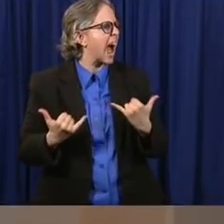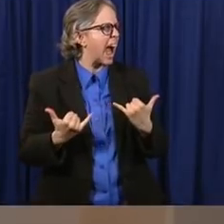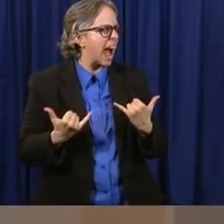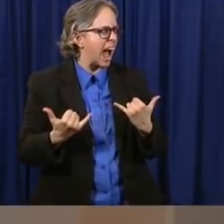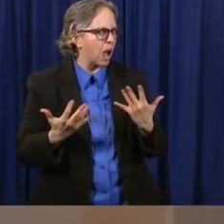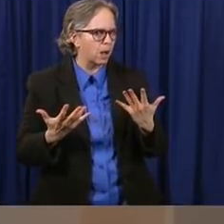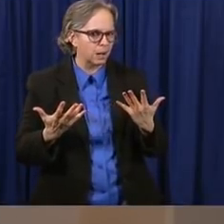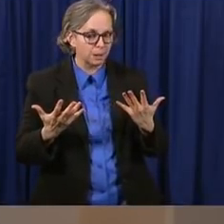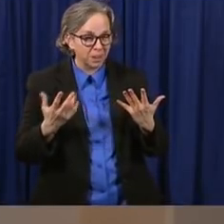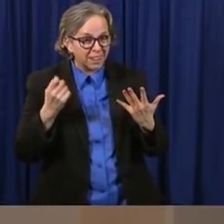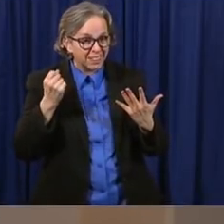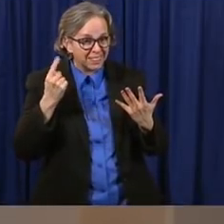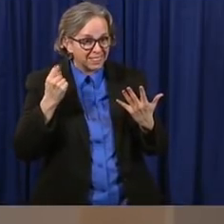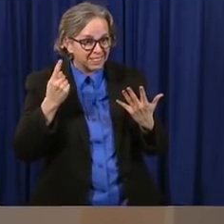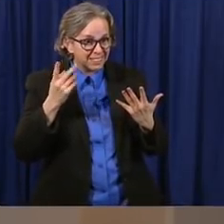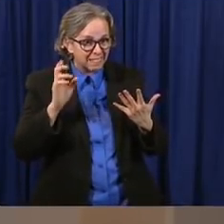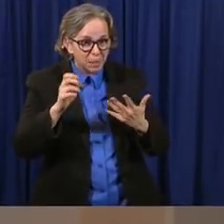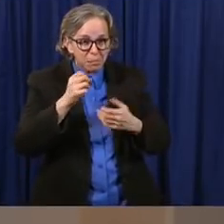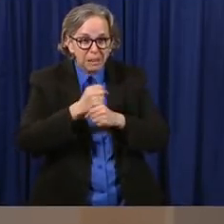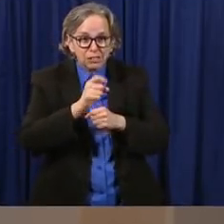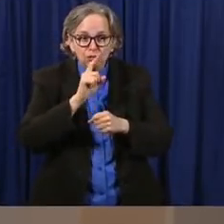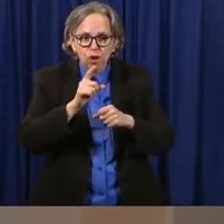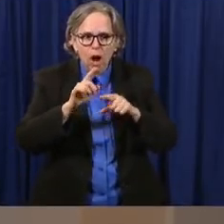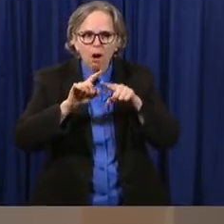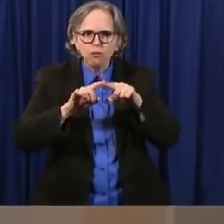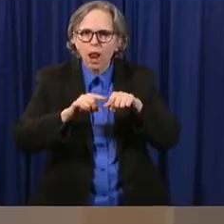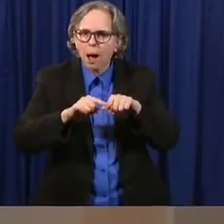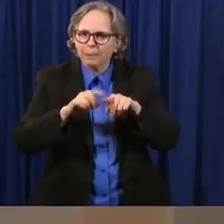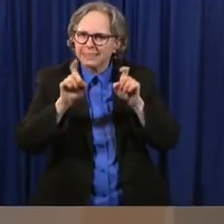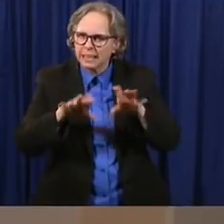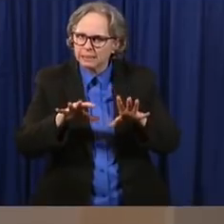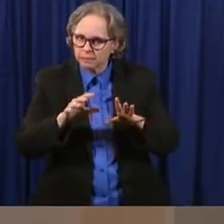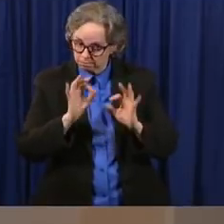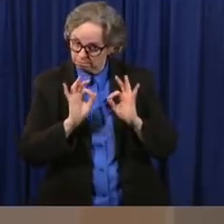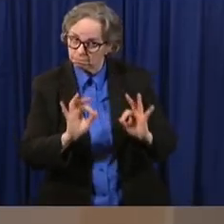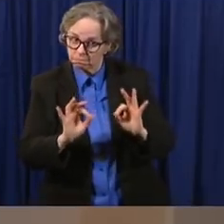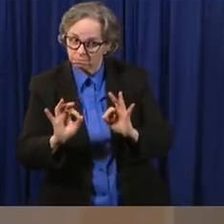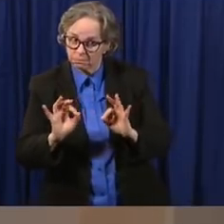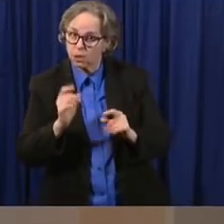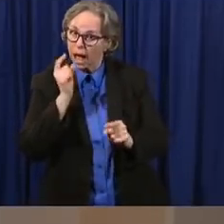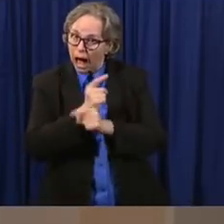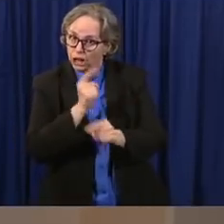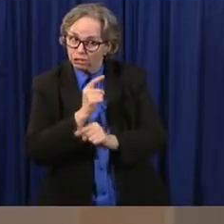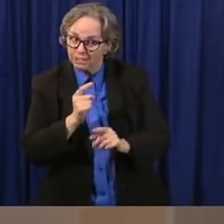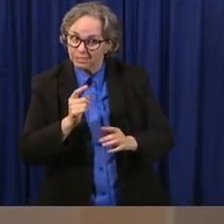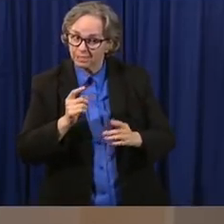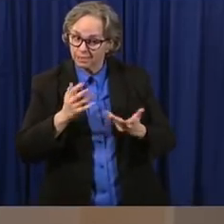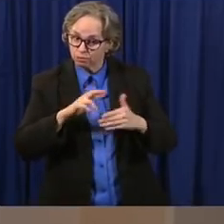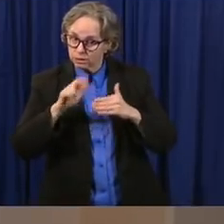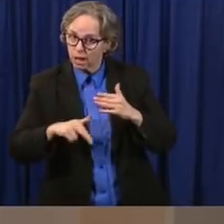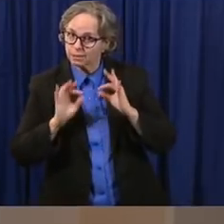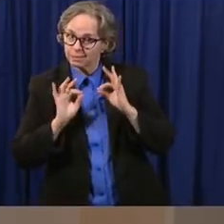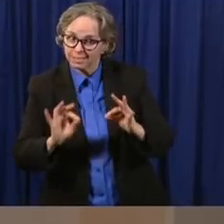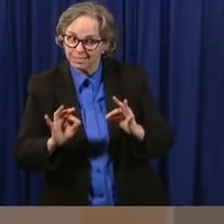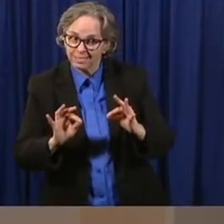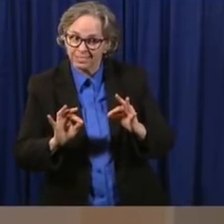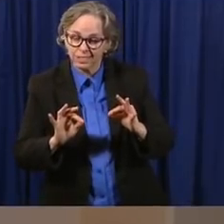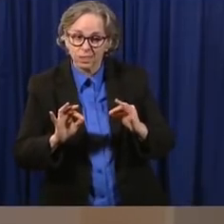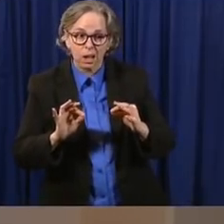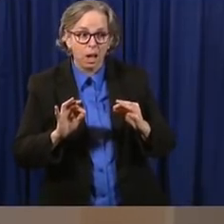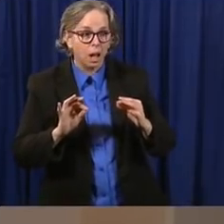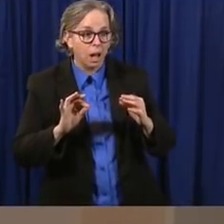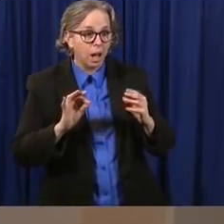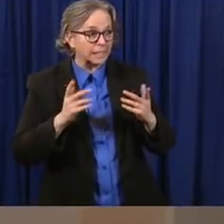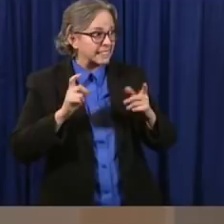test has the reliability that you need, because what you don't want to do is start and get out there and have a test that only